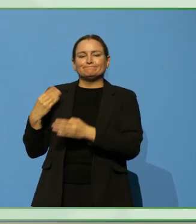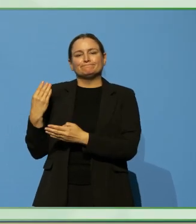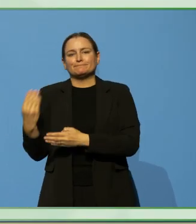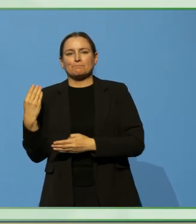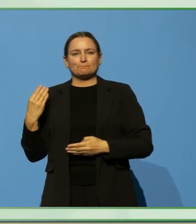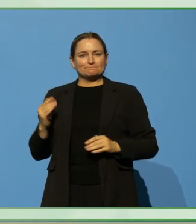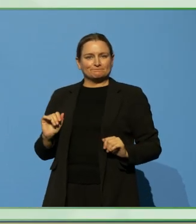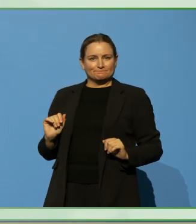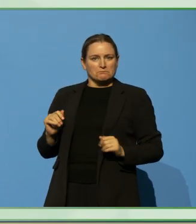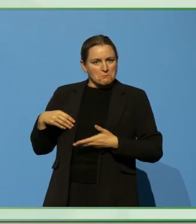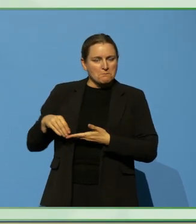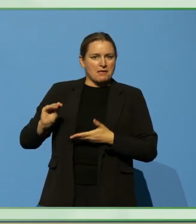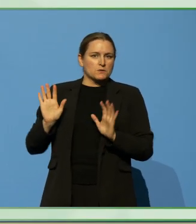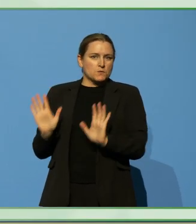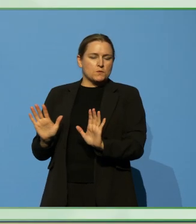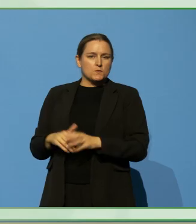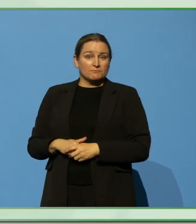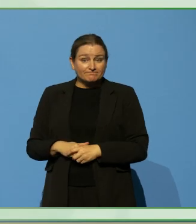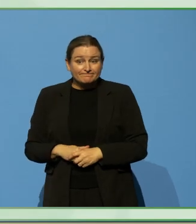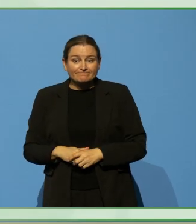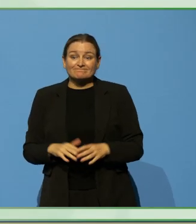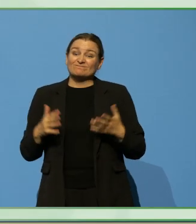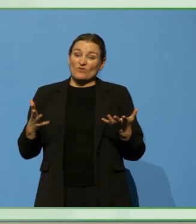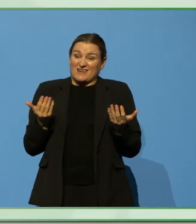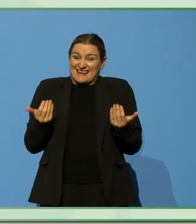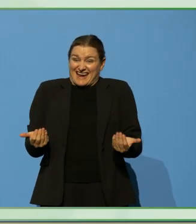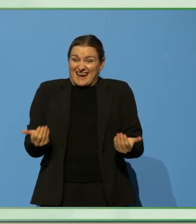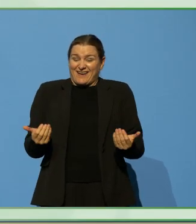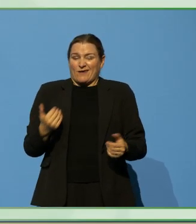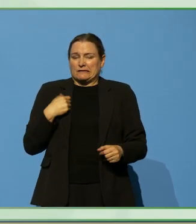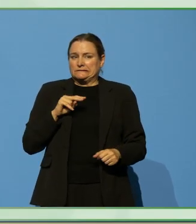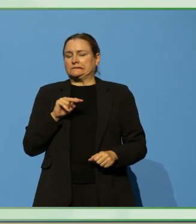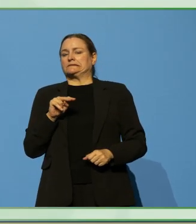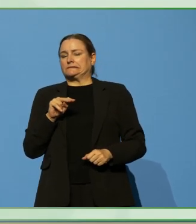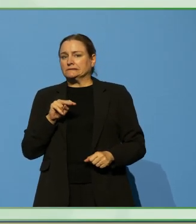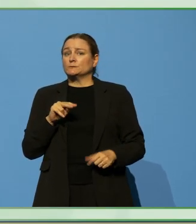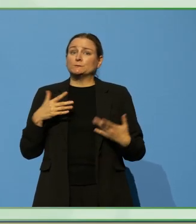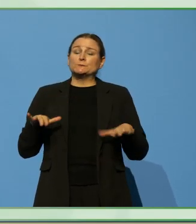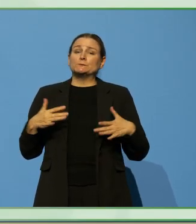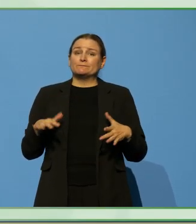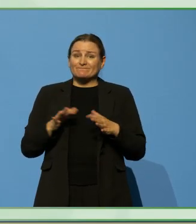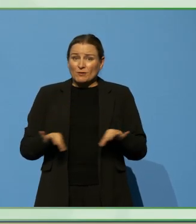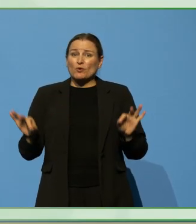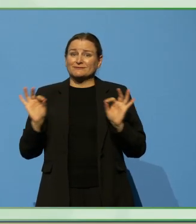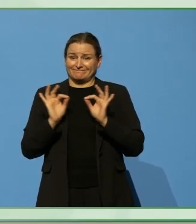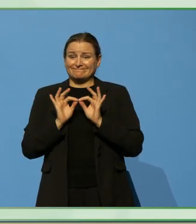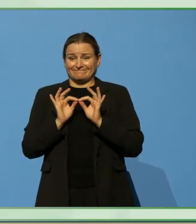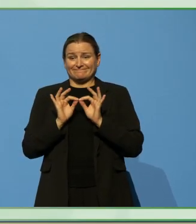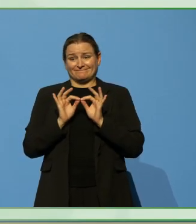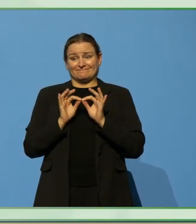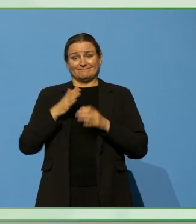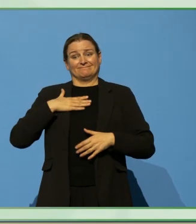non-European solutions. And in the current environment, we believe that it's very important for our autonomy